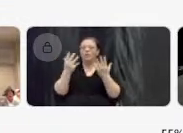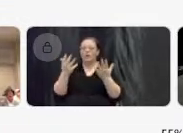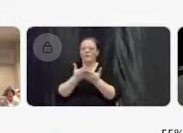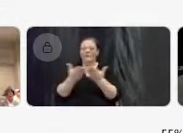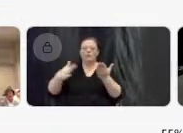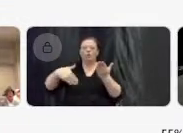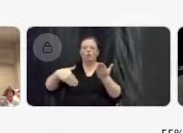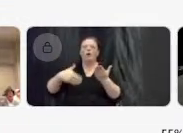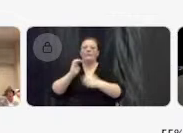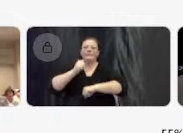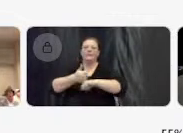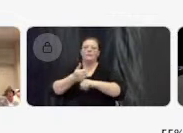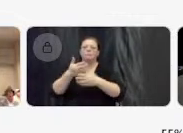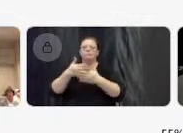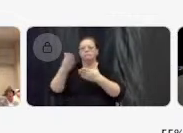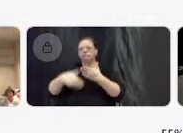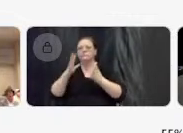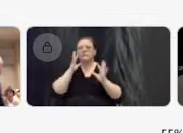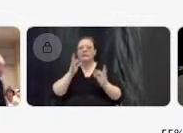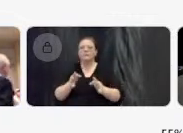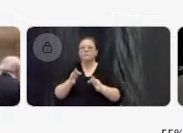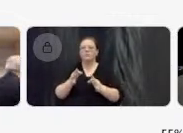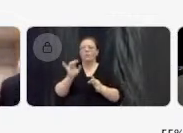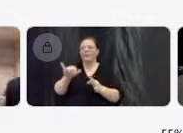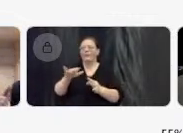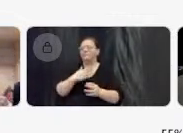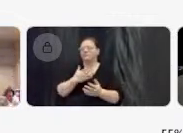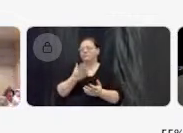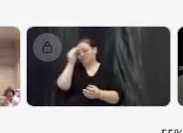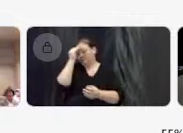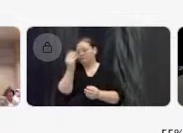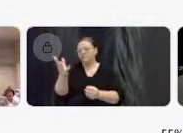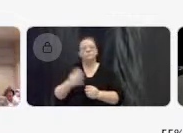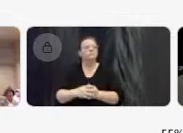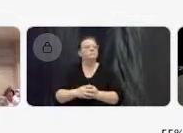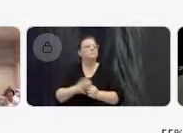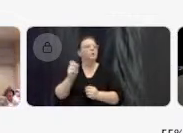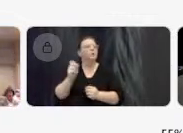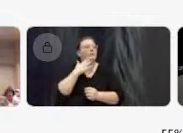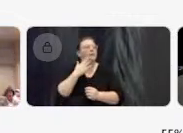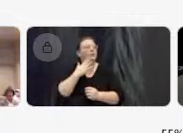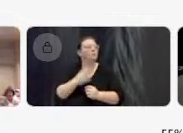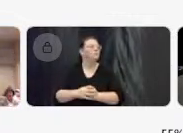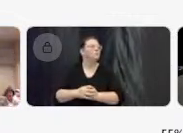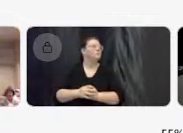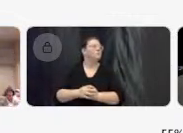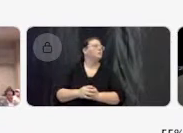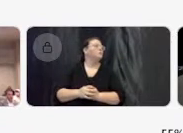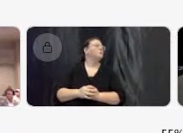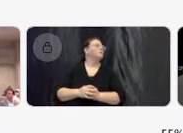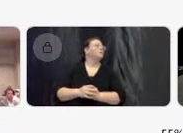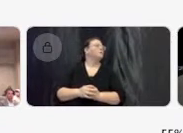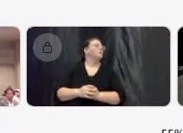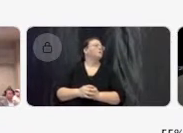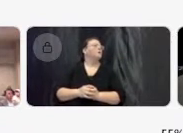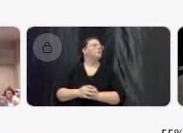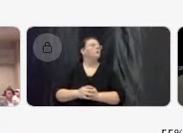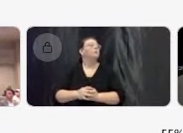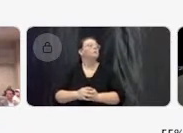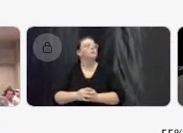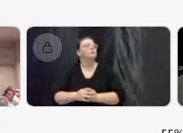what it's worth, that's where I'll fall. Thank you, Commissioner. I think we have another question from Commissioner Scott. Go